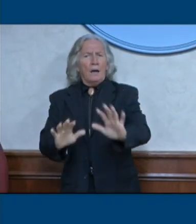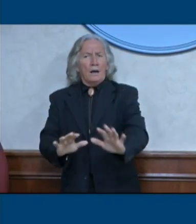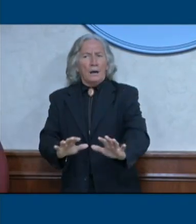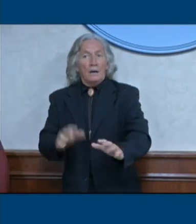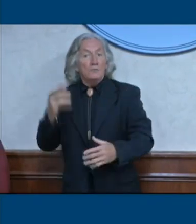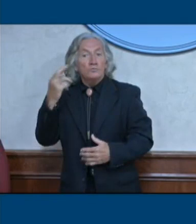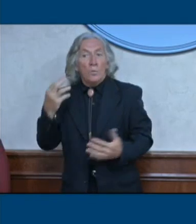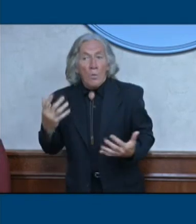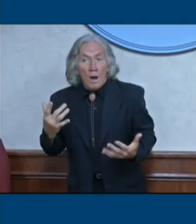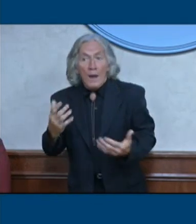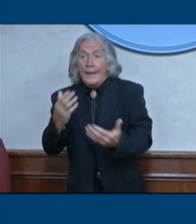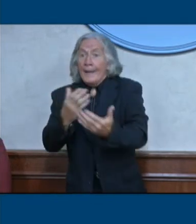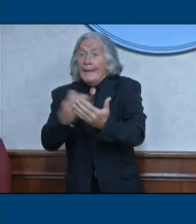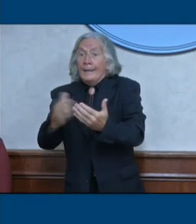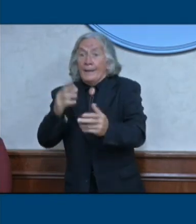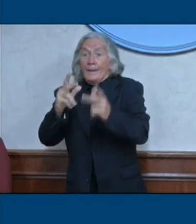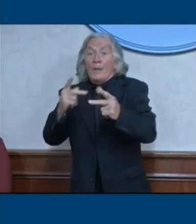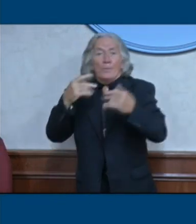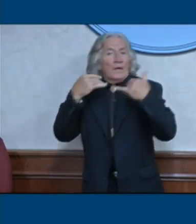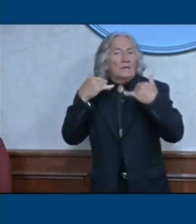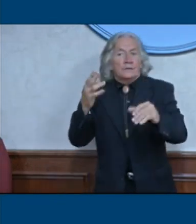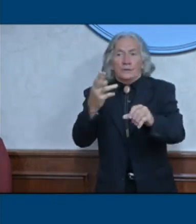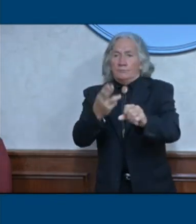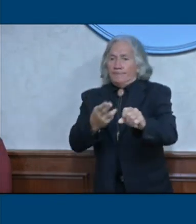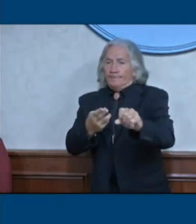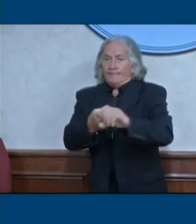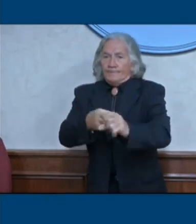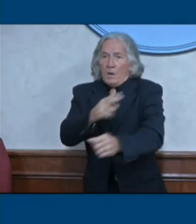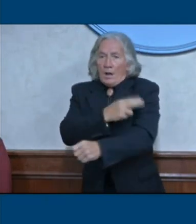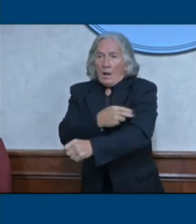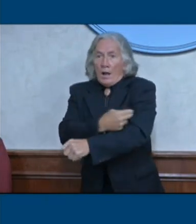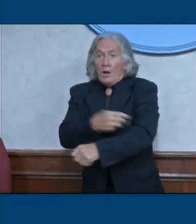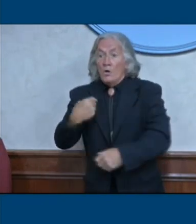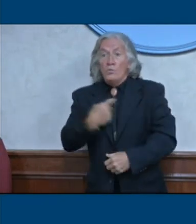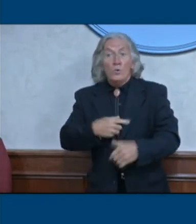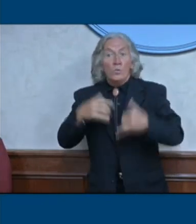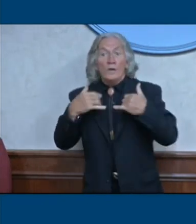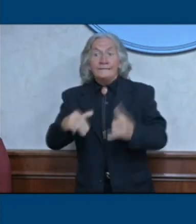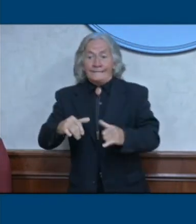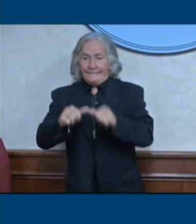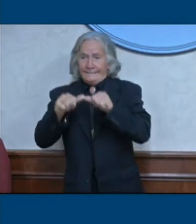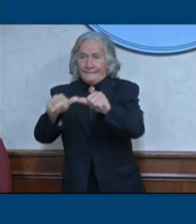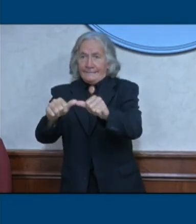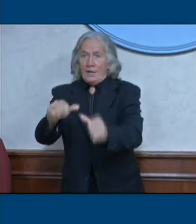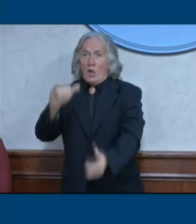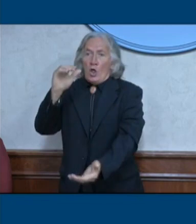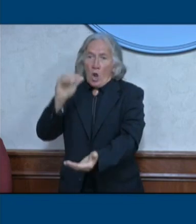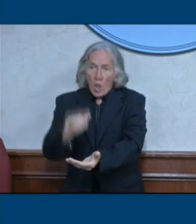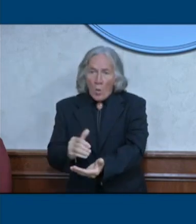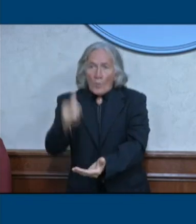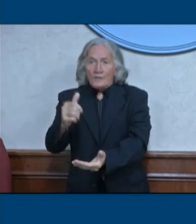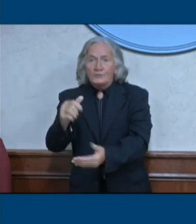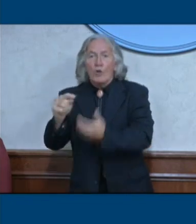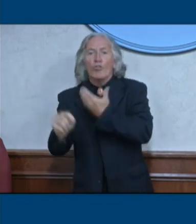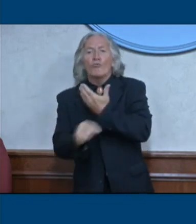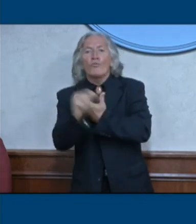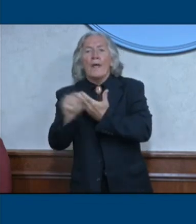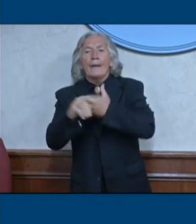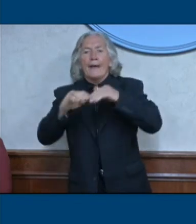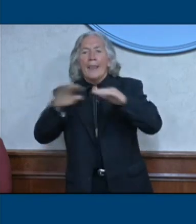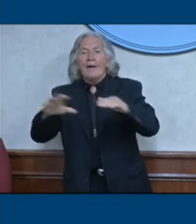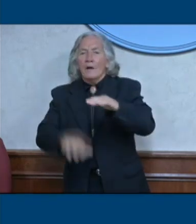is because even though there are more people hospitalized, we still remain at the lowest threat level in our